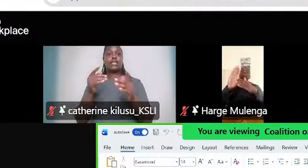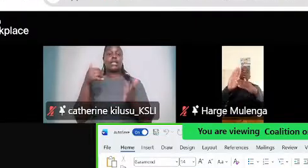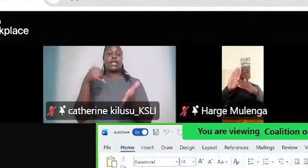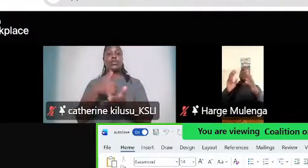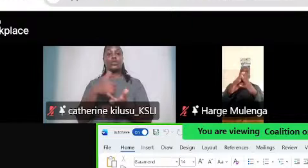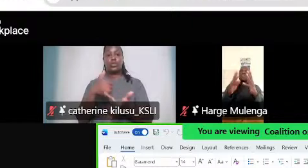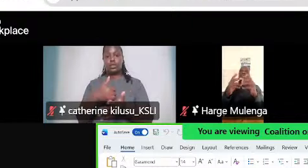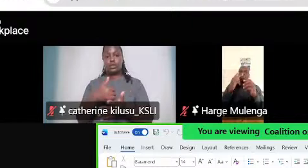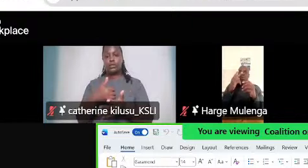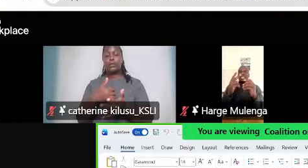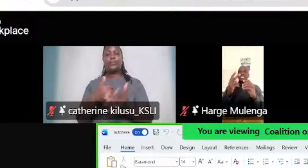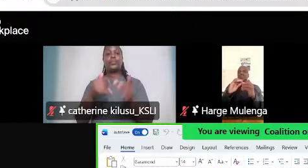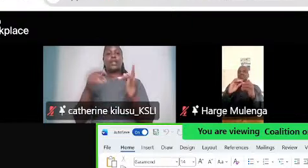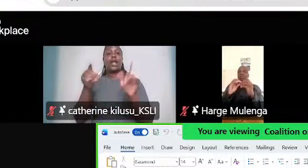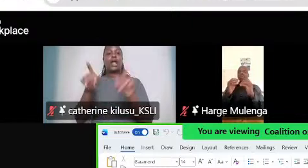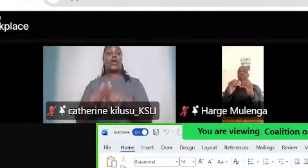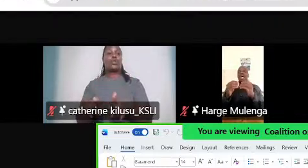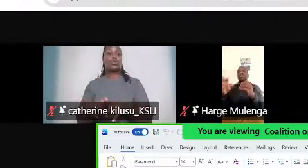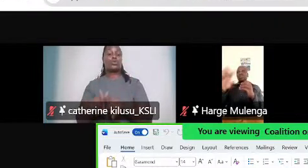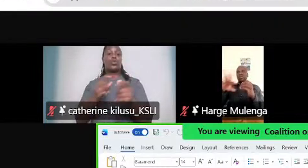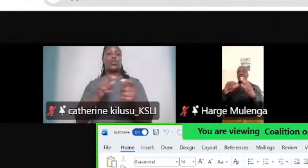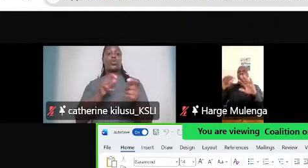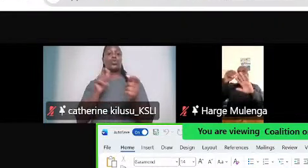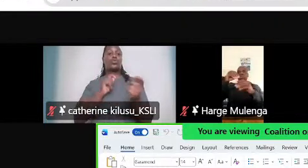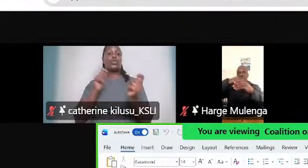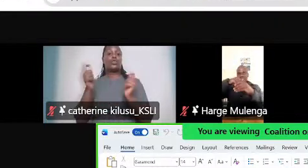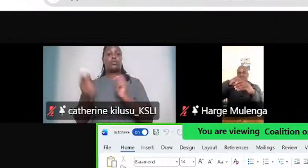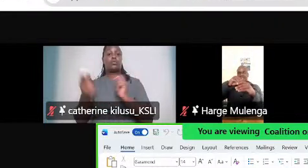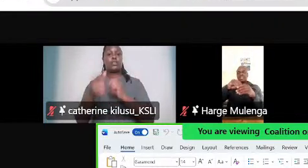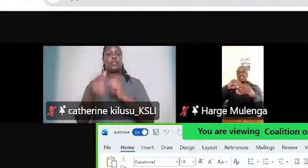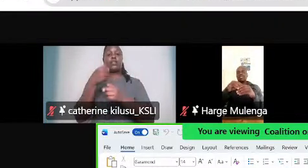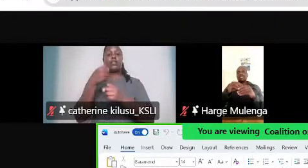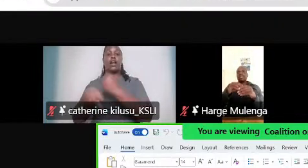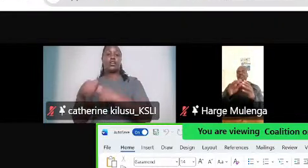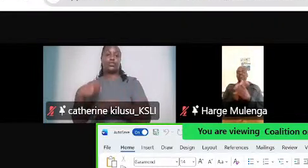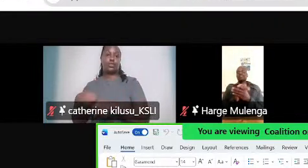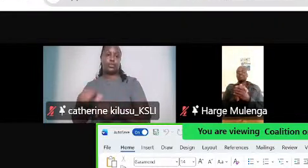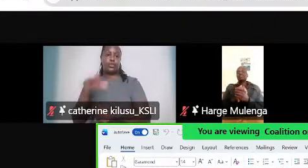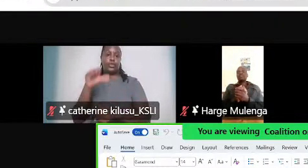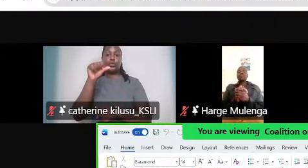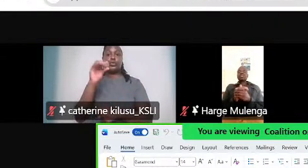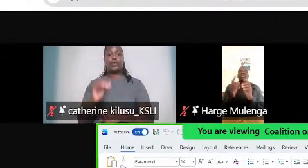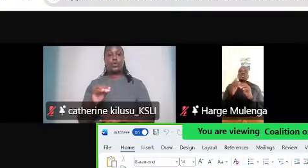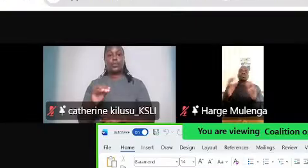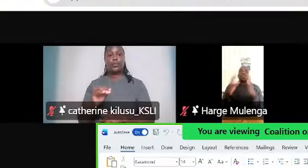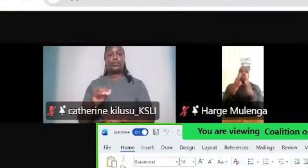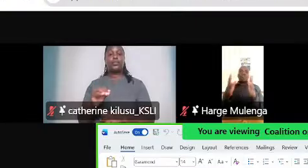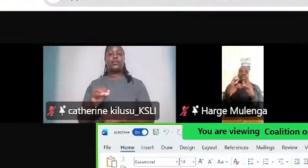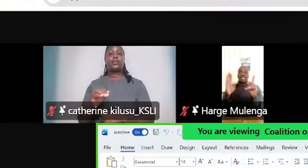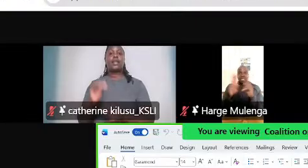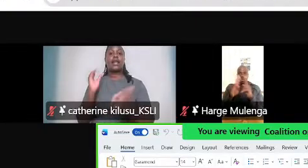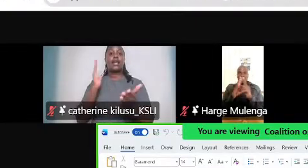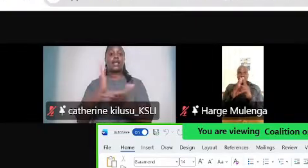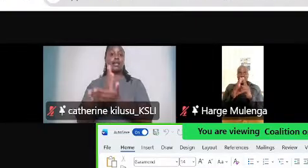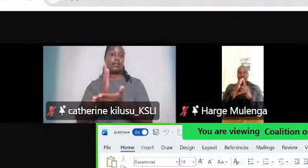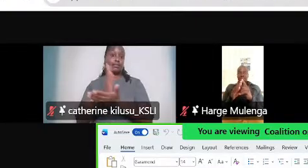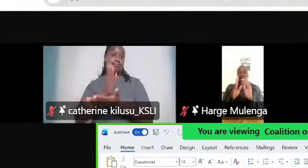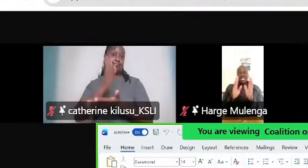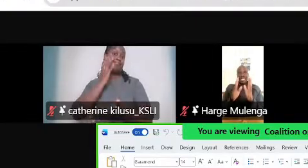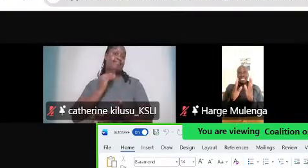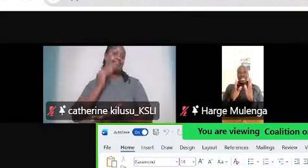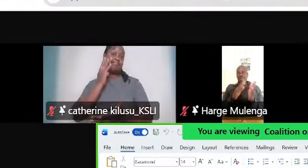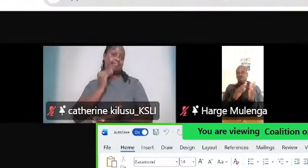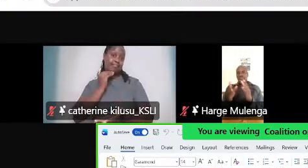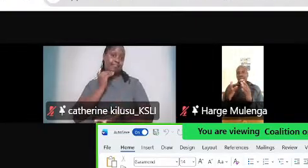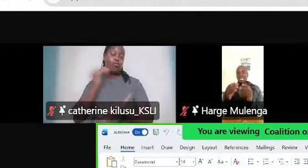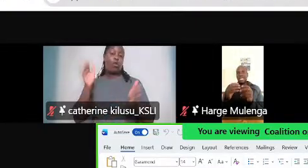and transformative action. So the realities of women with disabilities